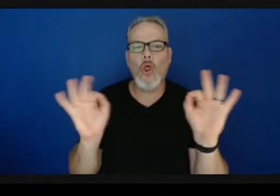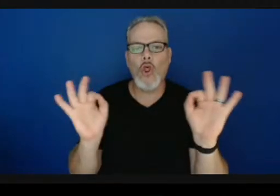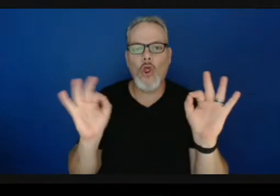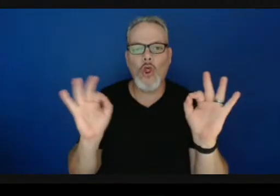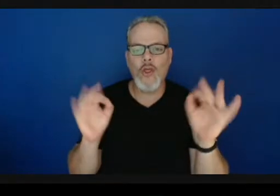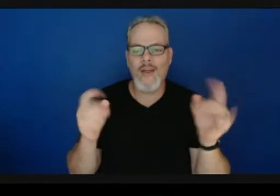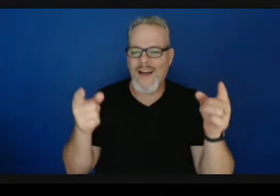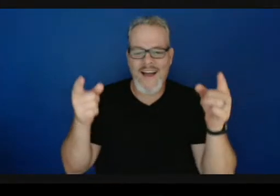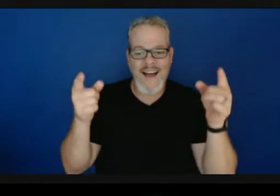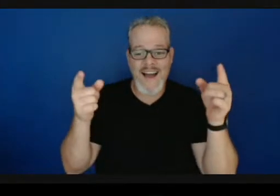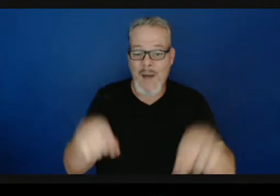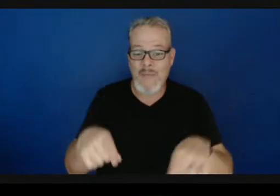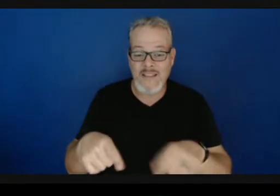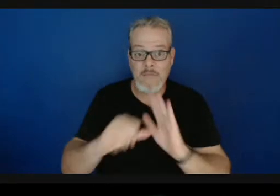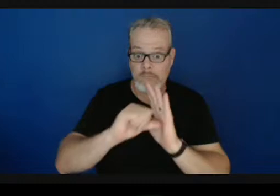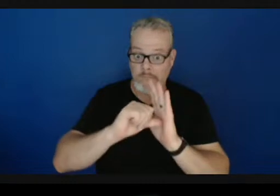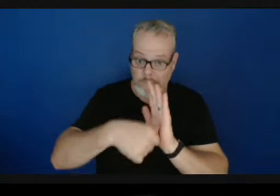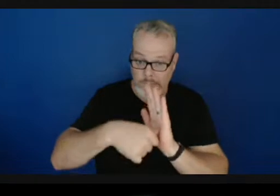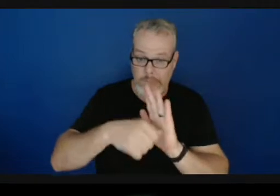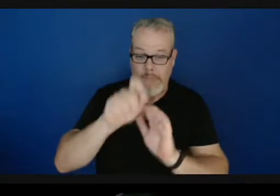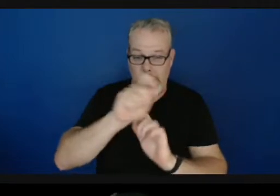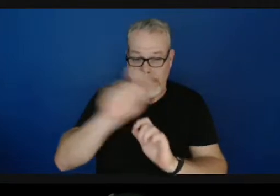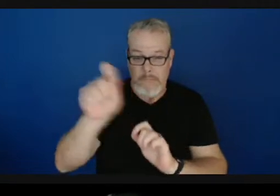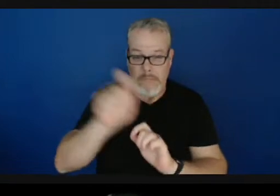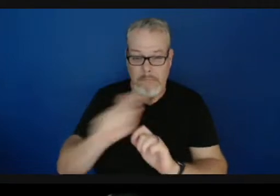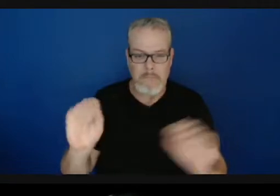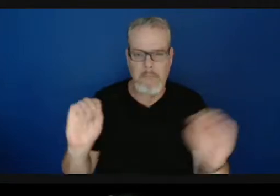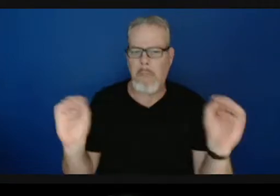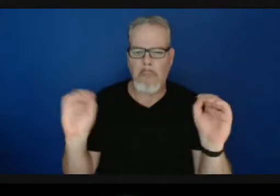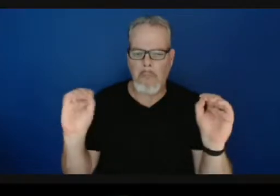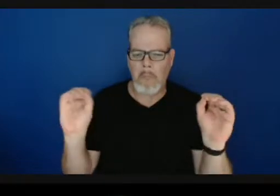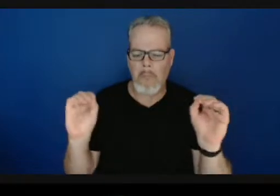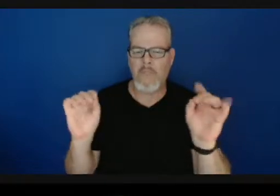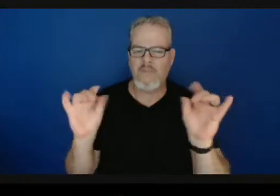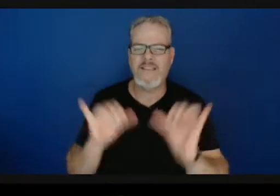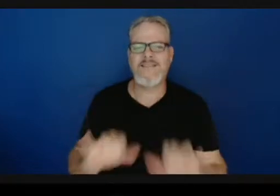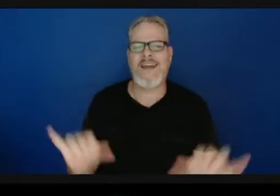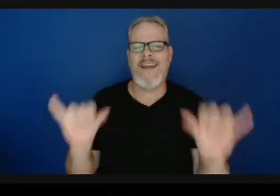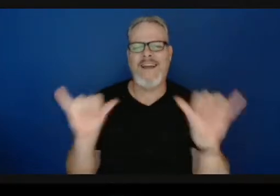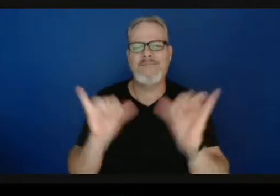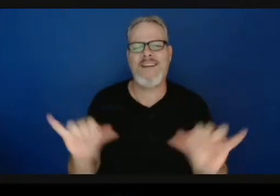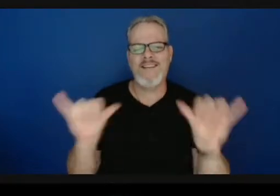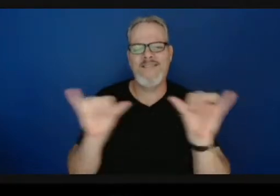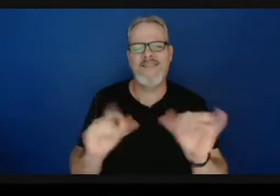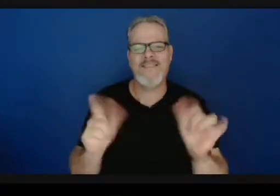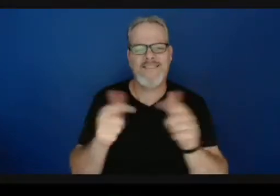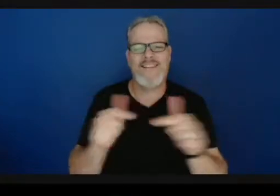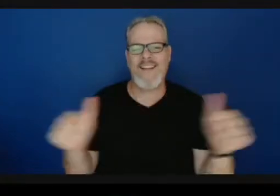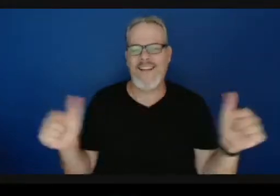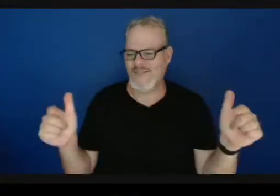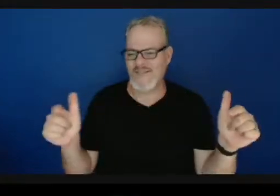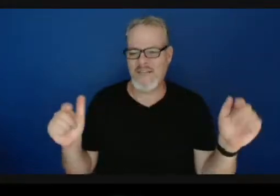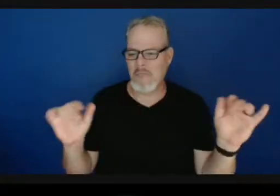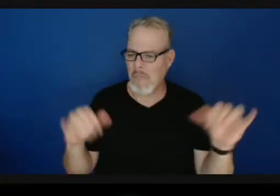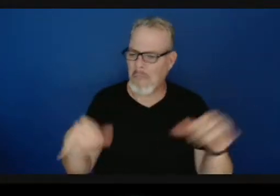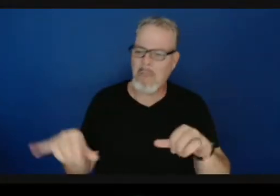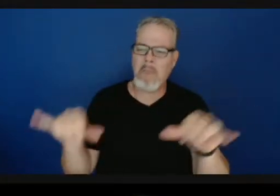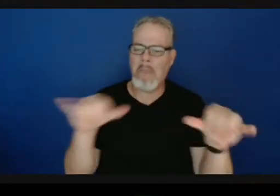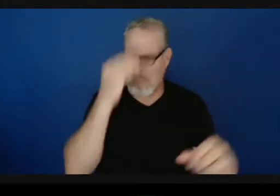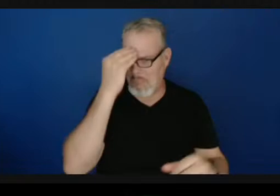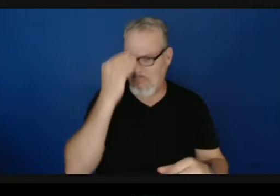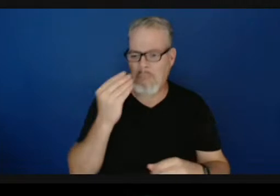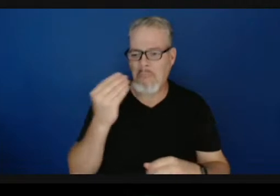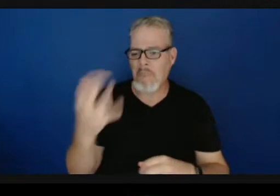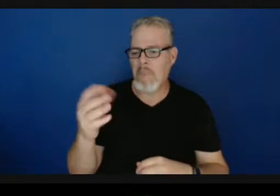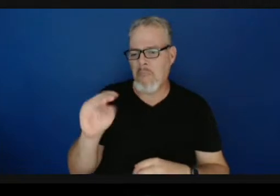There's really not much to highlight in here. It's just much of the same language. I can scroll on the screen here. They still note that magma is still